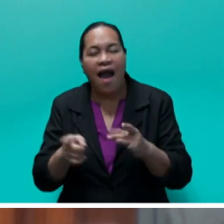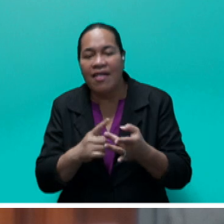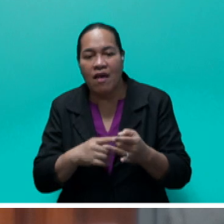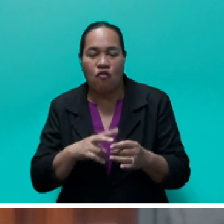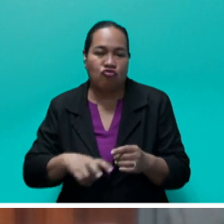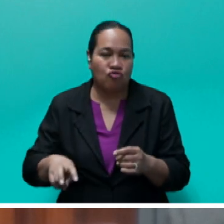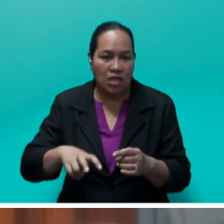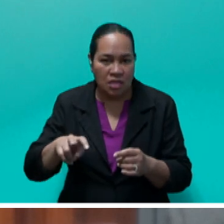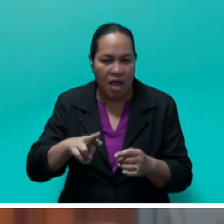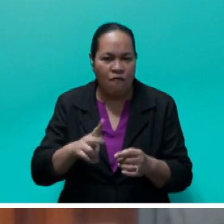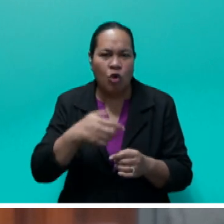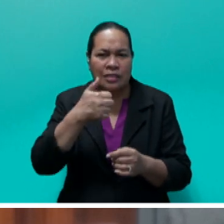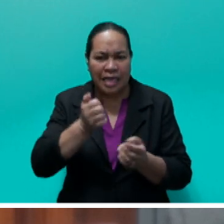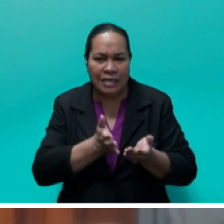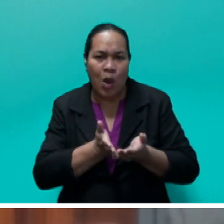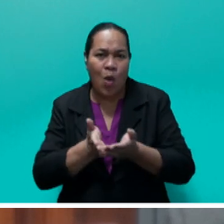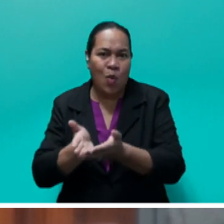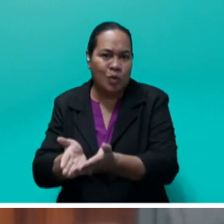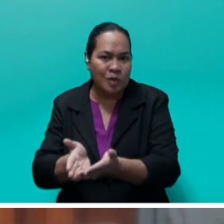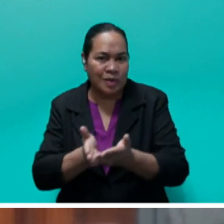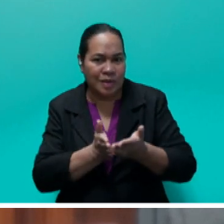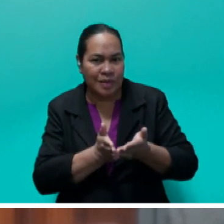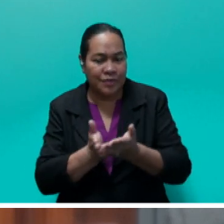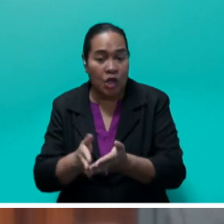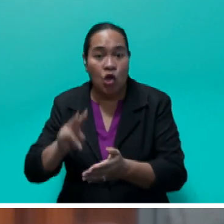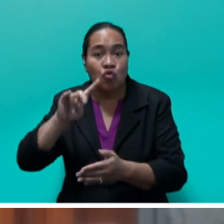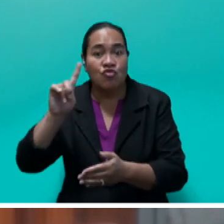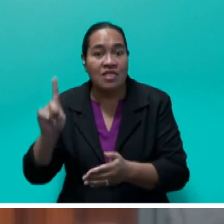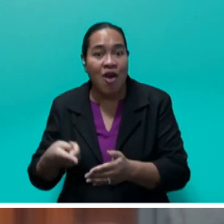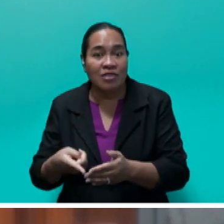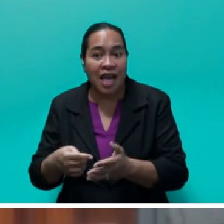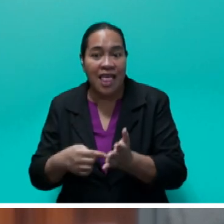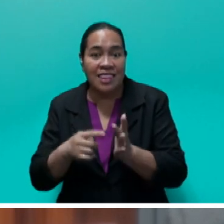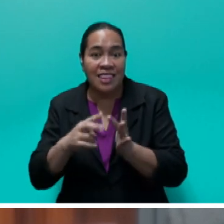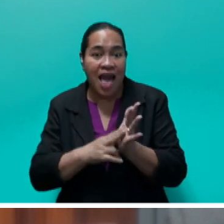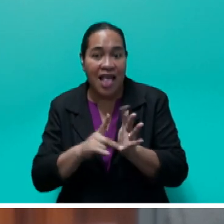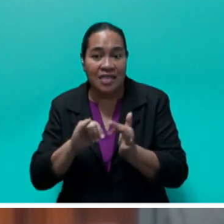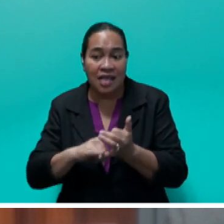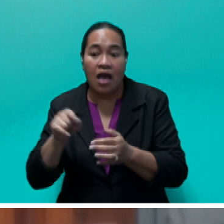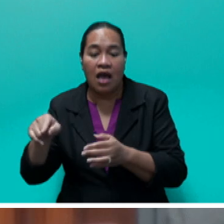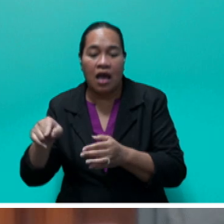barge loads, each carrying 2,000 tons from Moani to Lautoka Port.